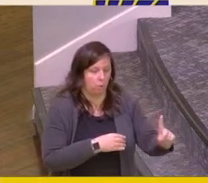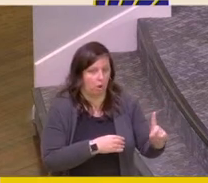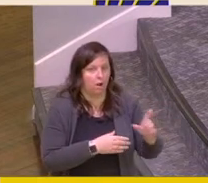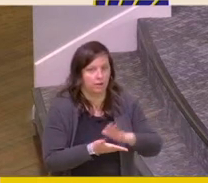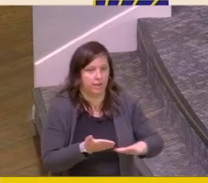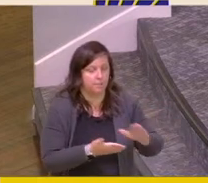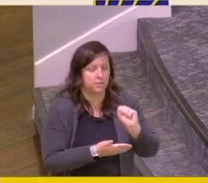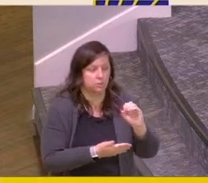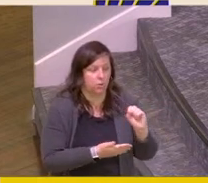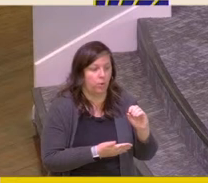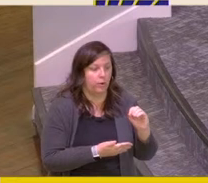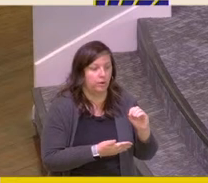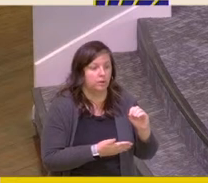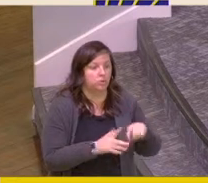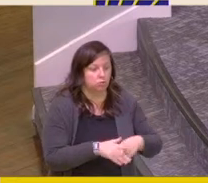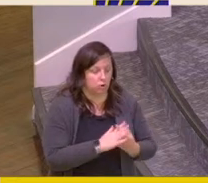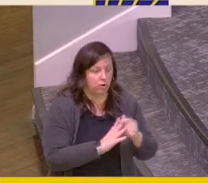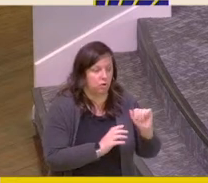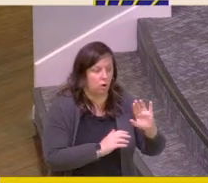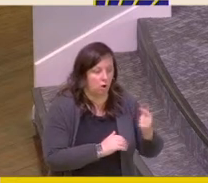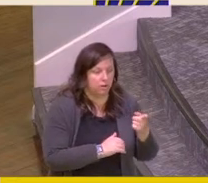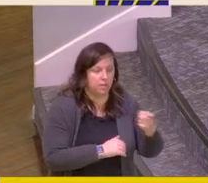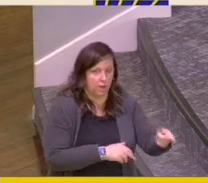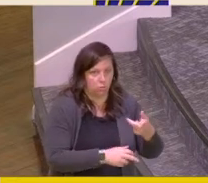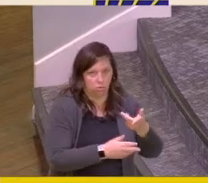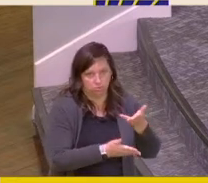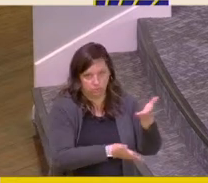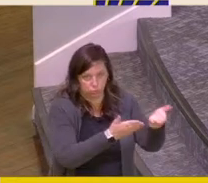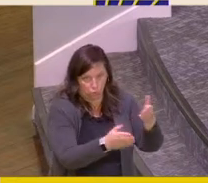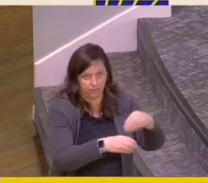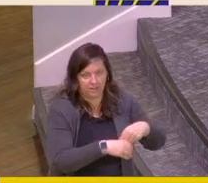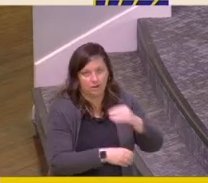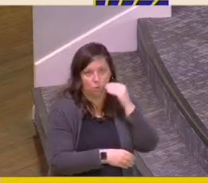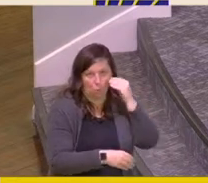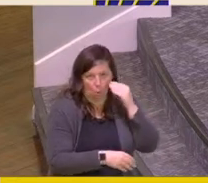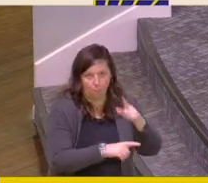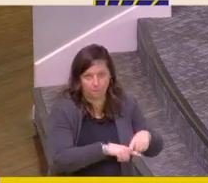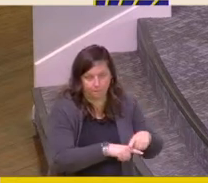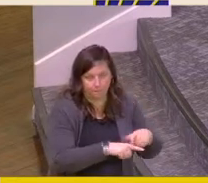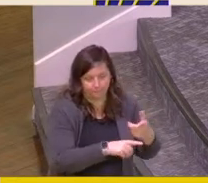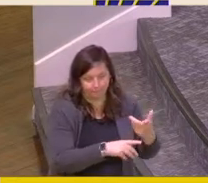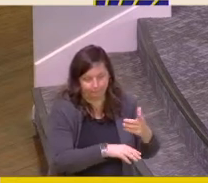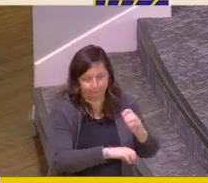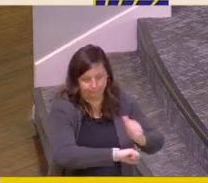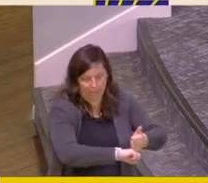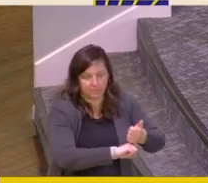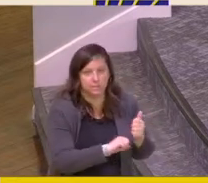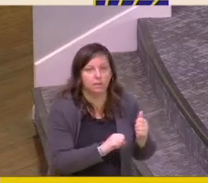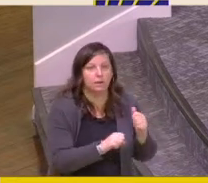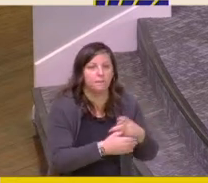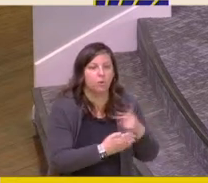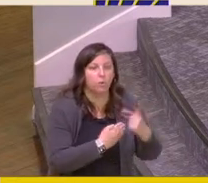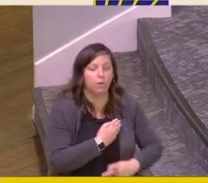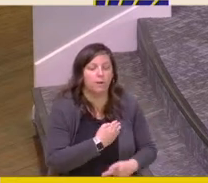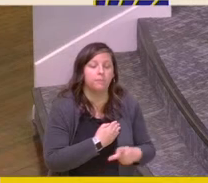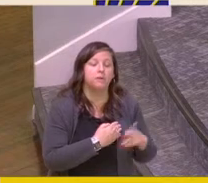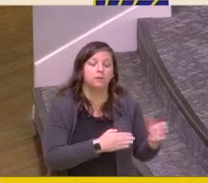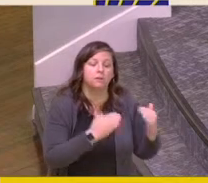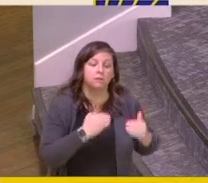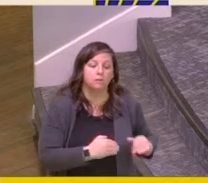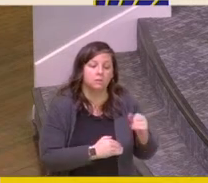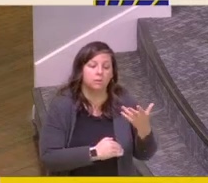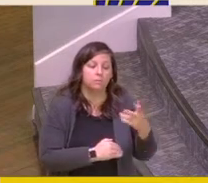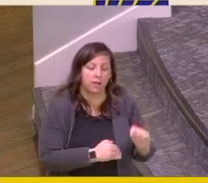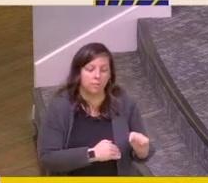our students were served in a home-based program. In September of 2021, to move forward with the